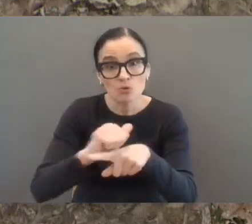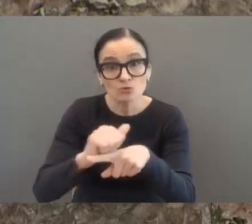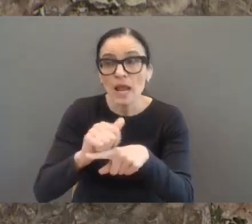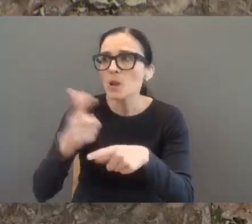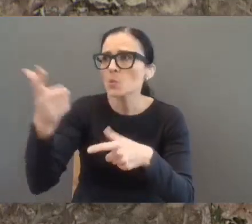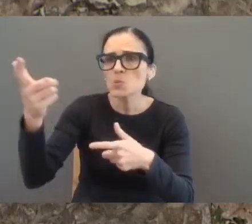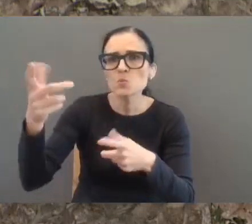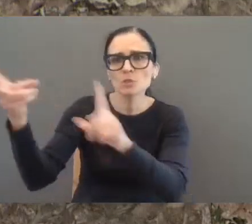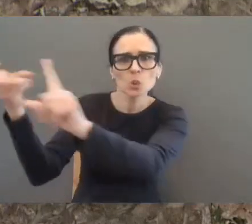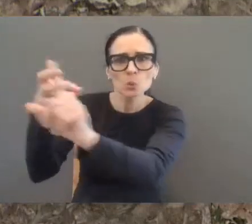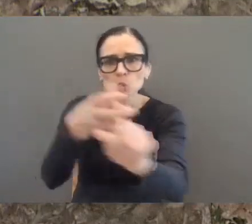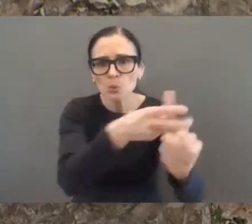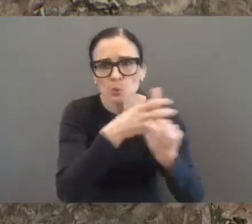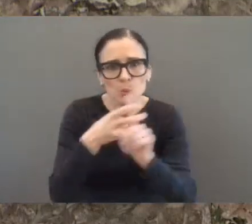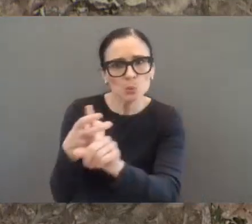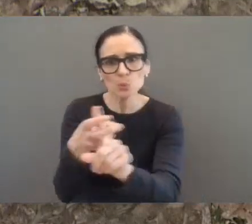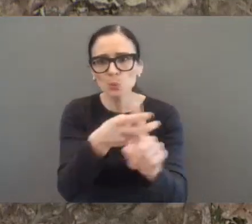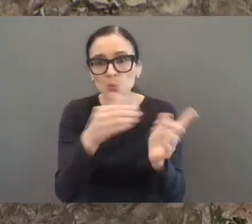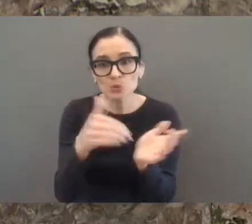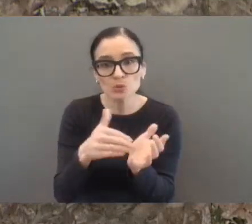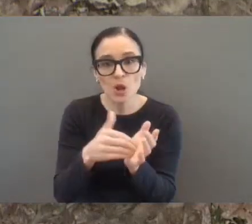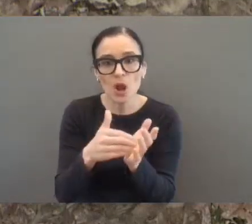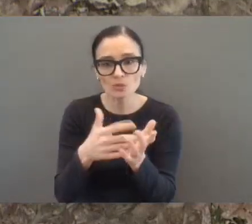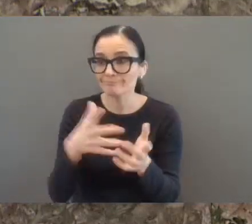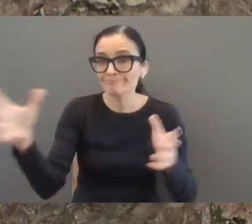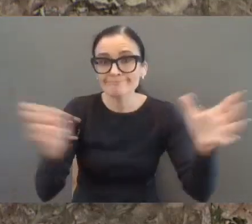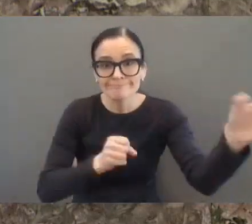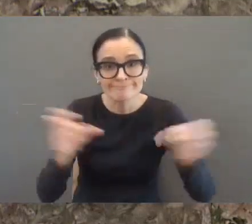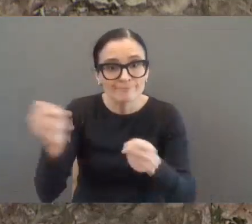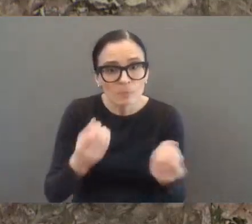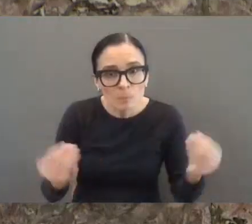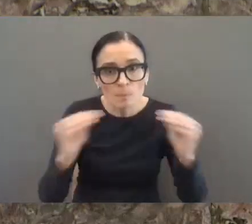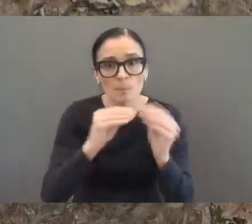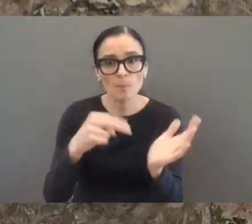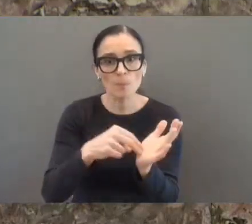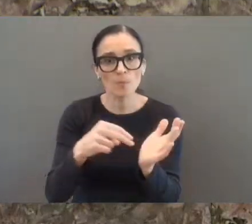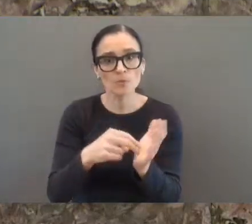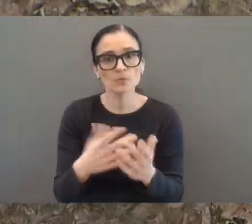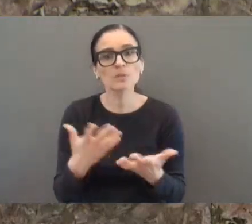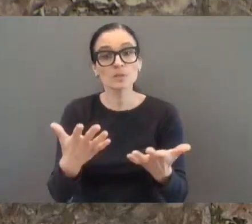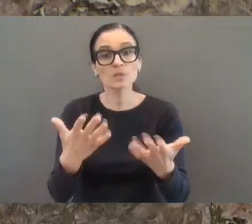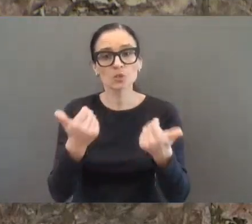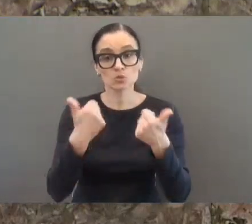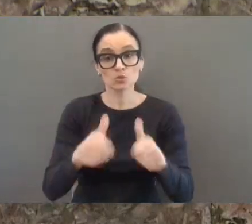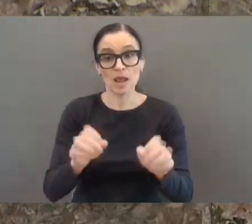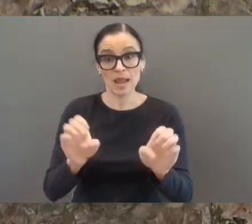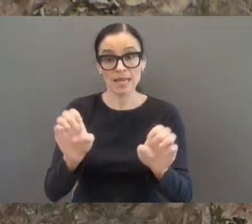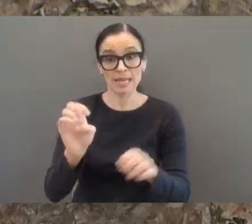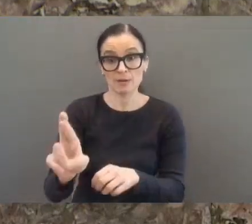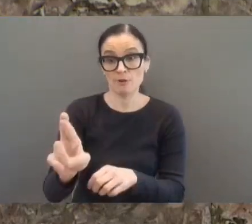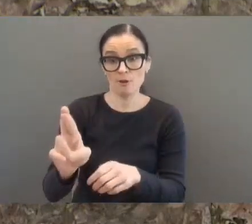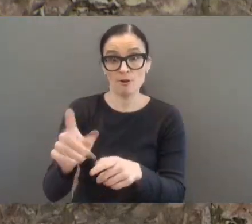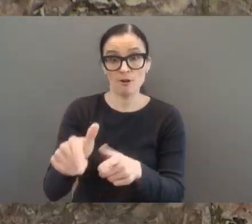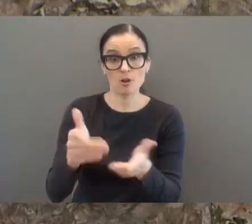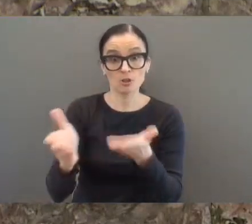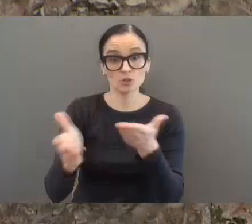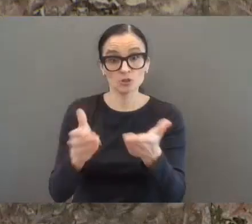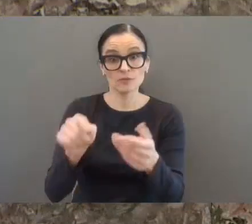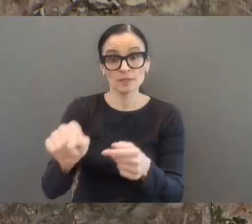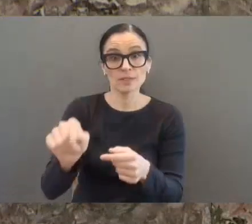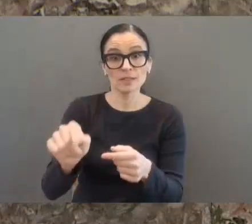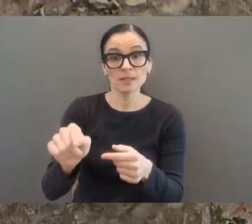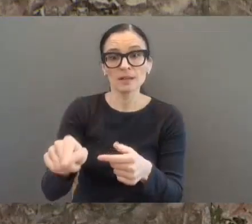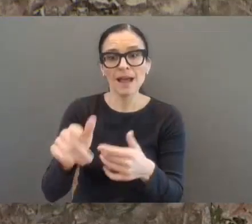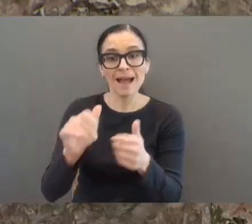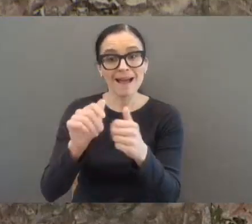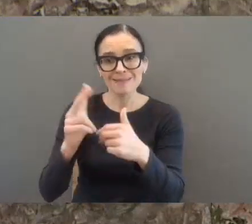also alleviating the strain that is felt by emergency rooms by building up our primary care workforce as well. Mr. Speaker, there's a lot of work to do.